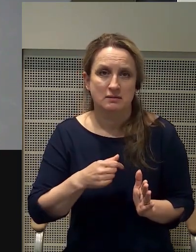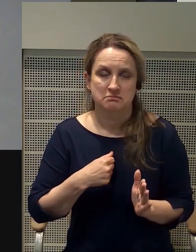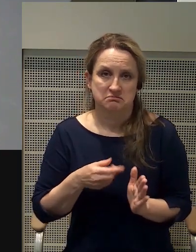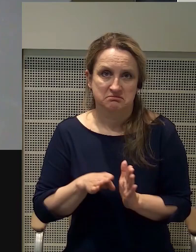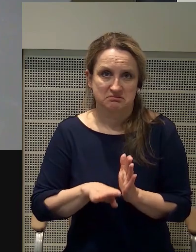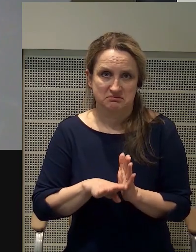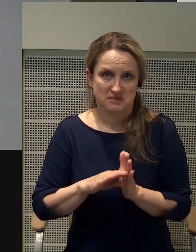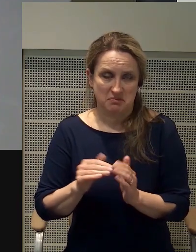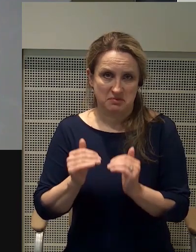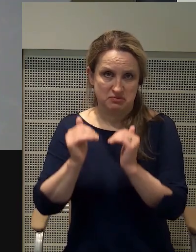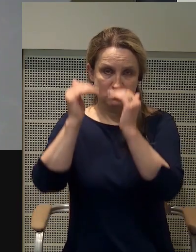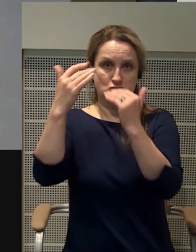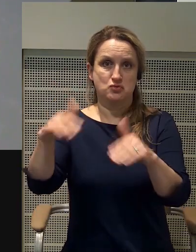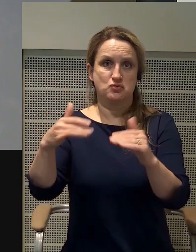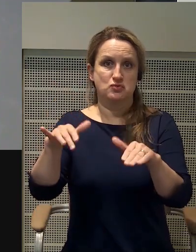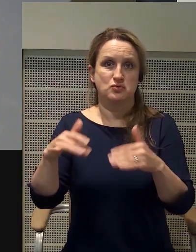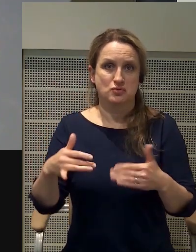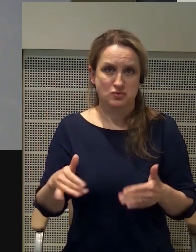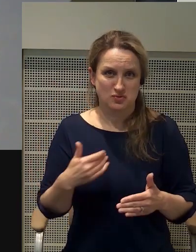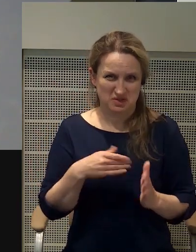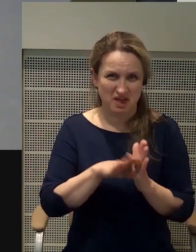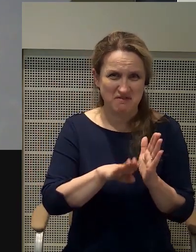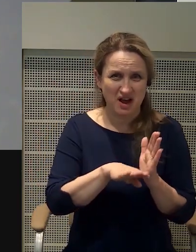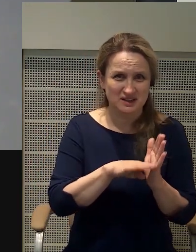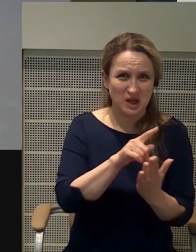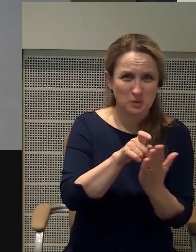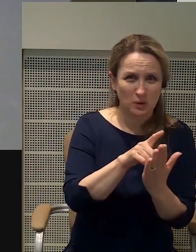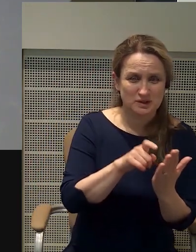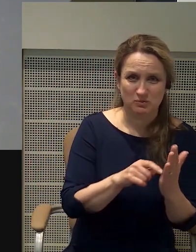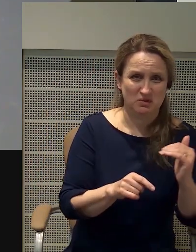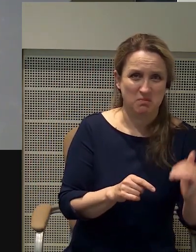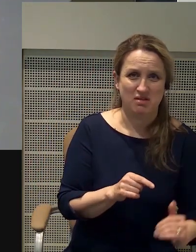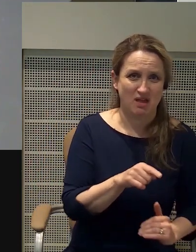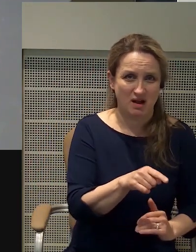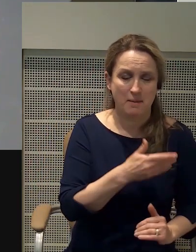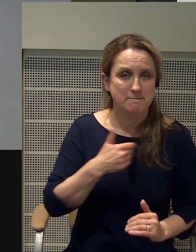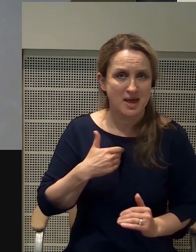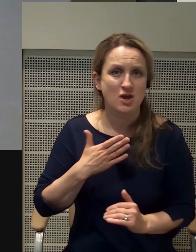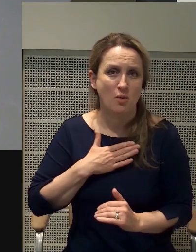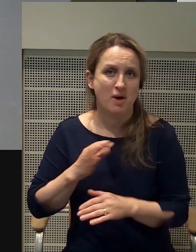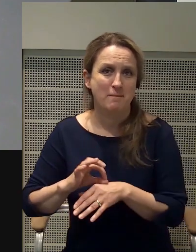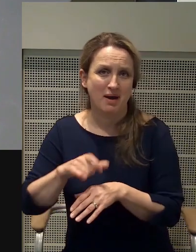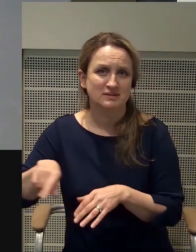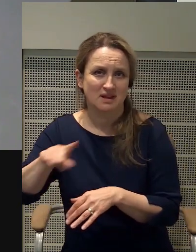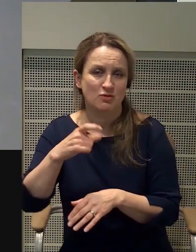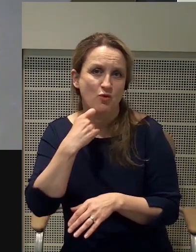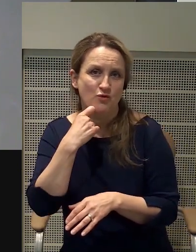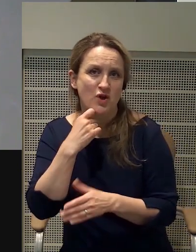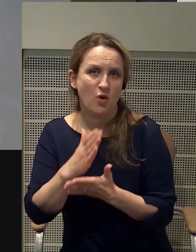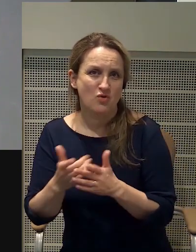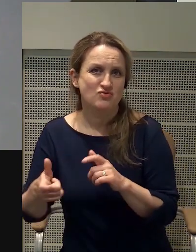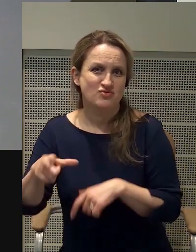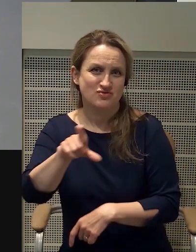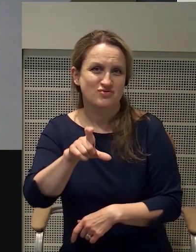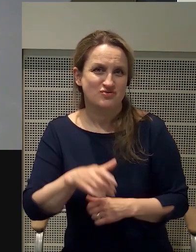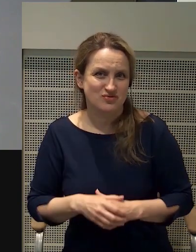rare diseases, it should be above 90% because you want to have your voice. But if you organize and go